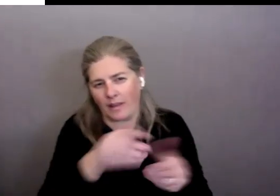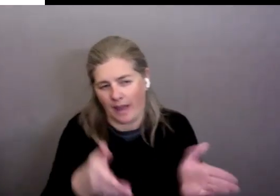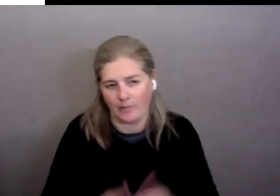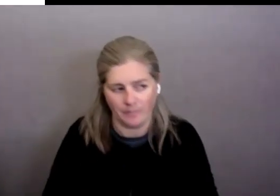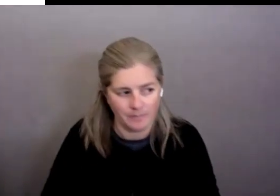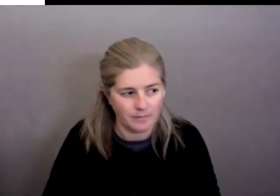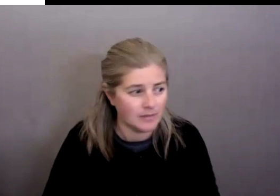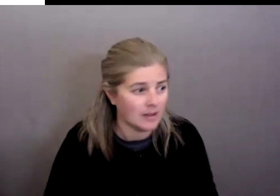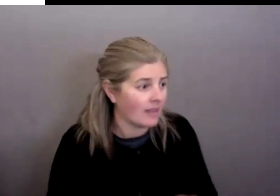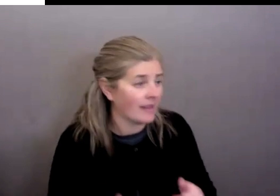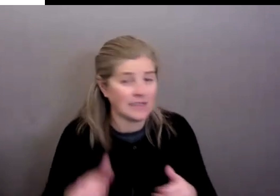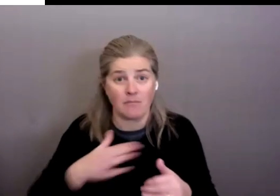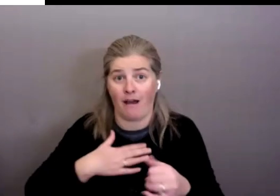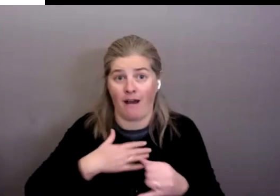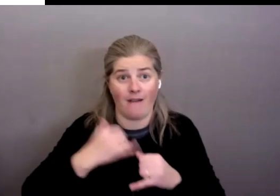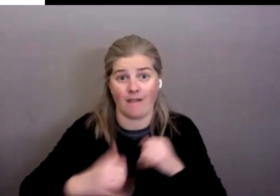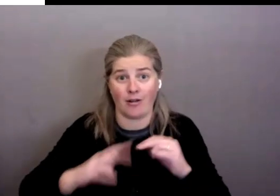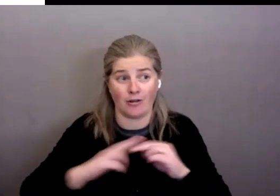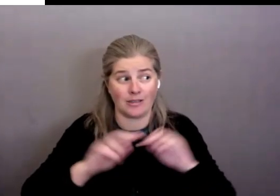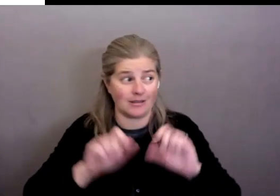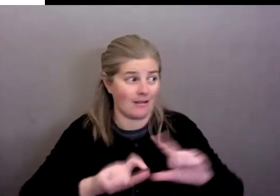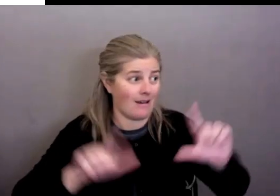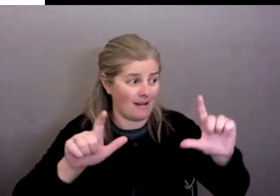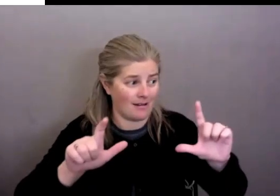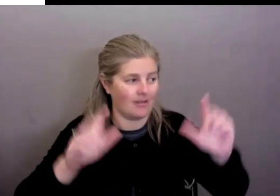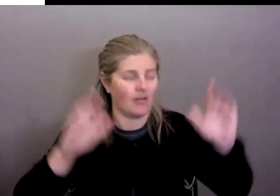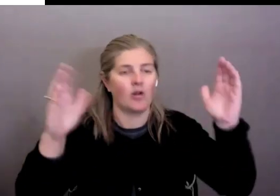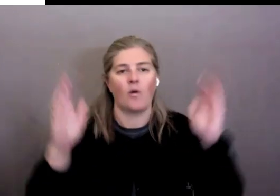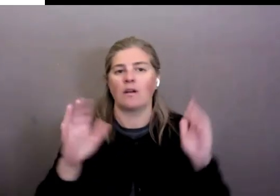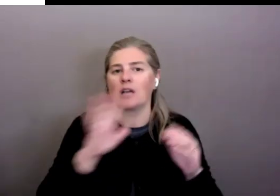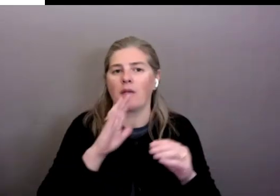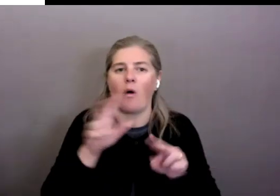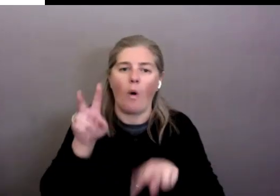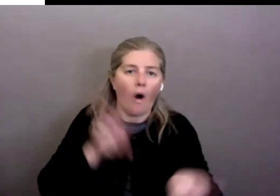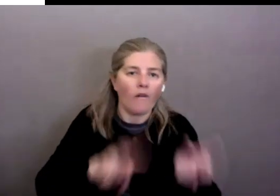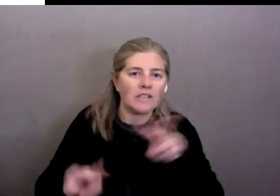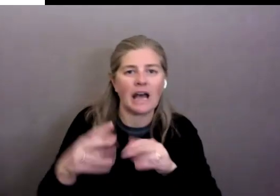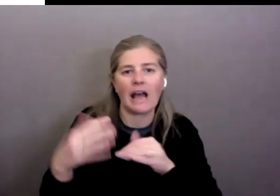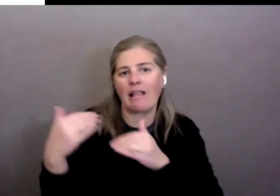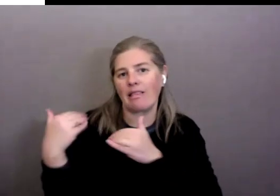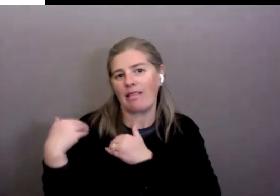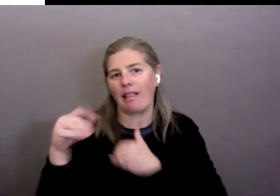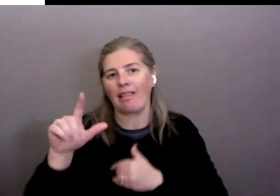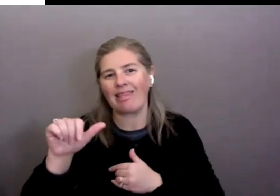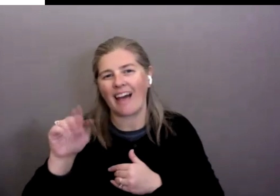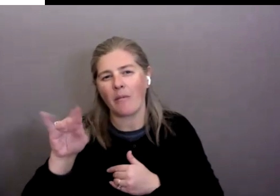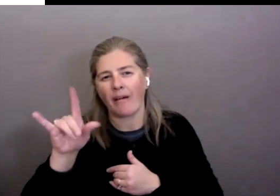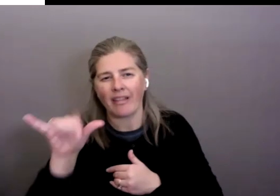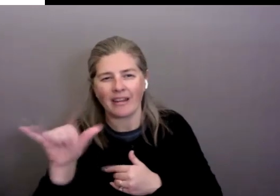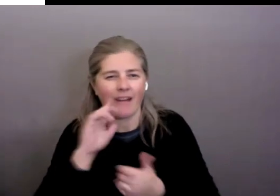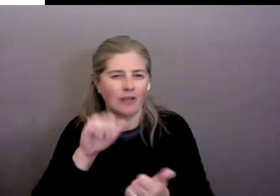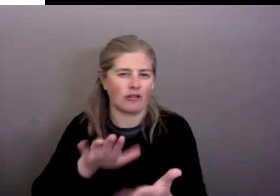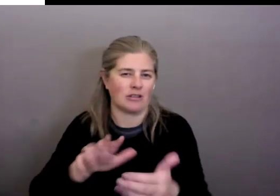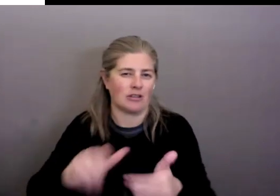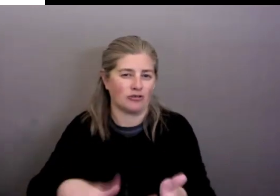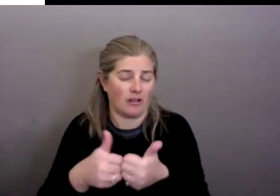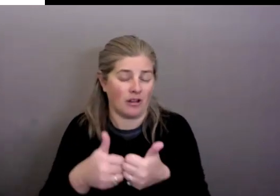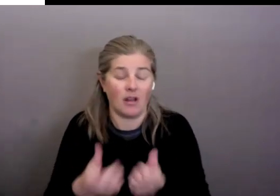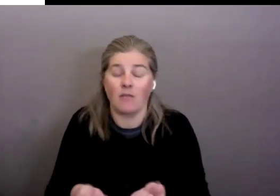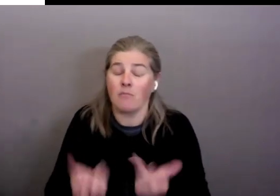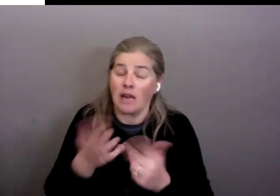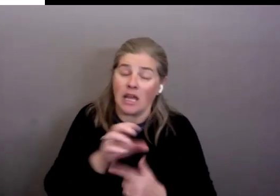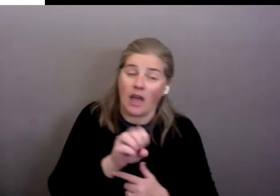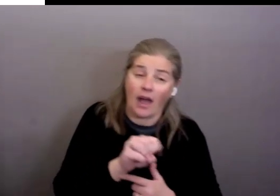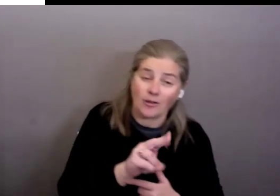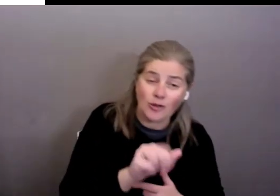This is my final slide. So we'll talk about oversight, liability, and addressing challenges. So many SUAs and AAAs